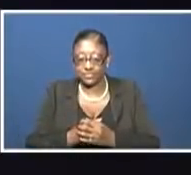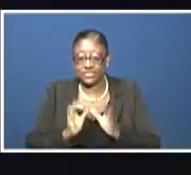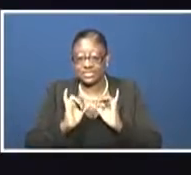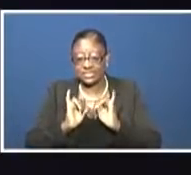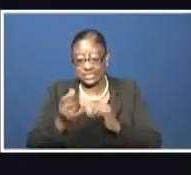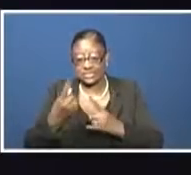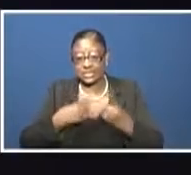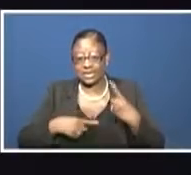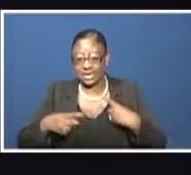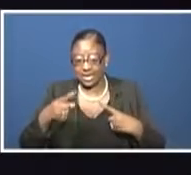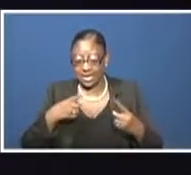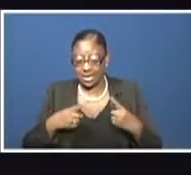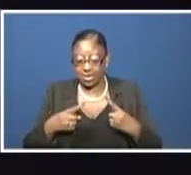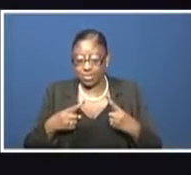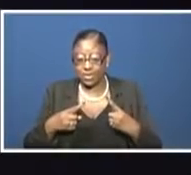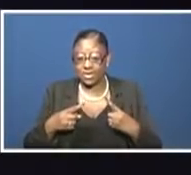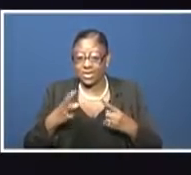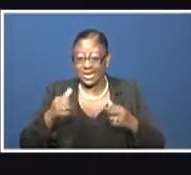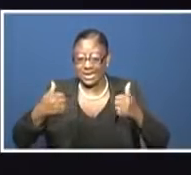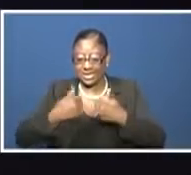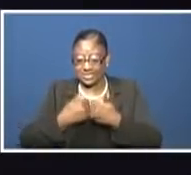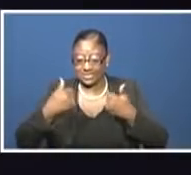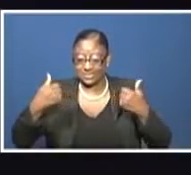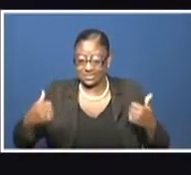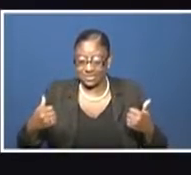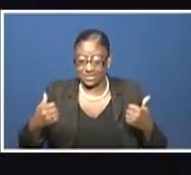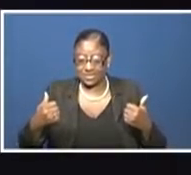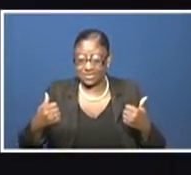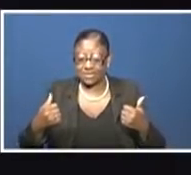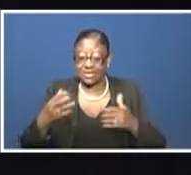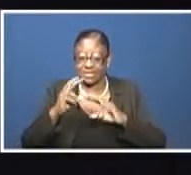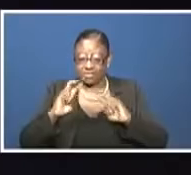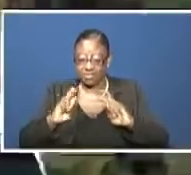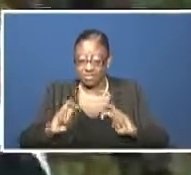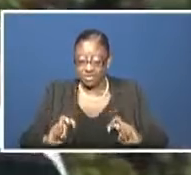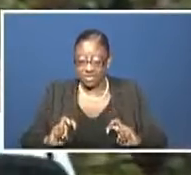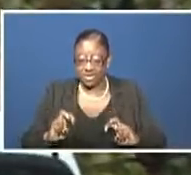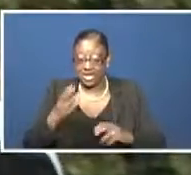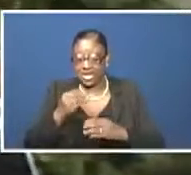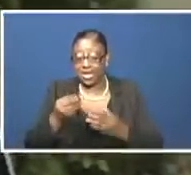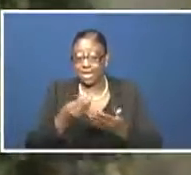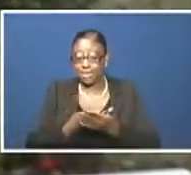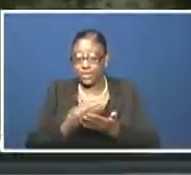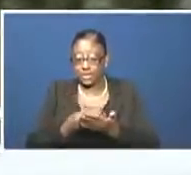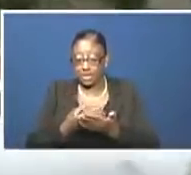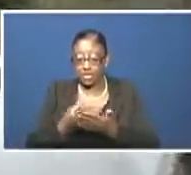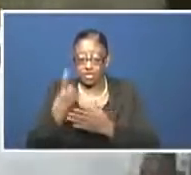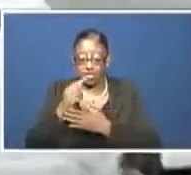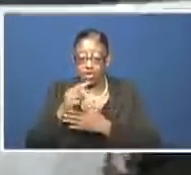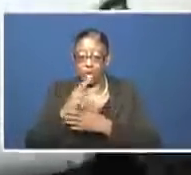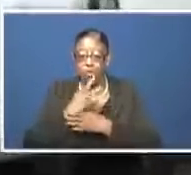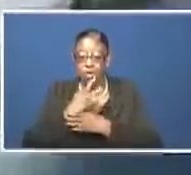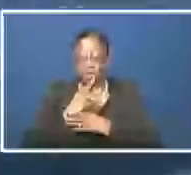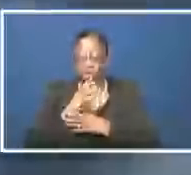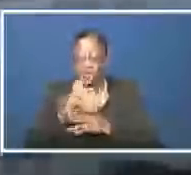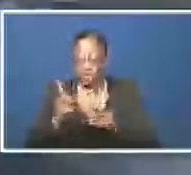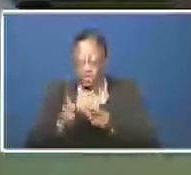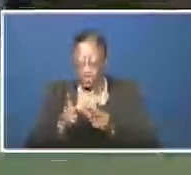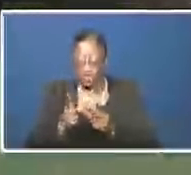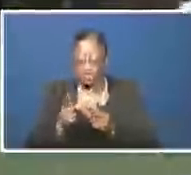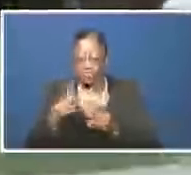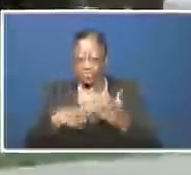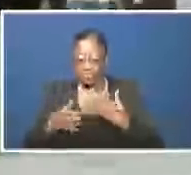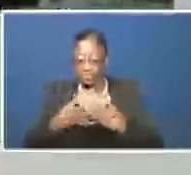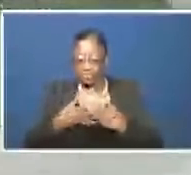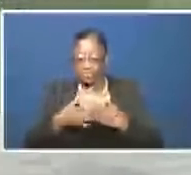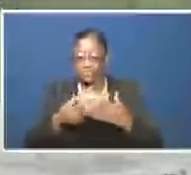Still to come, a traffic fatality probe underway and money owed to water and sewage. We'll be back after the